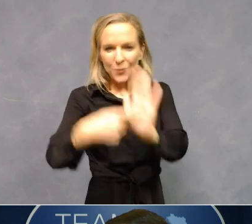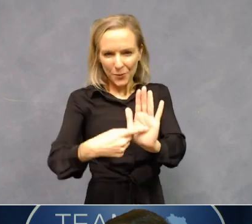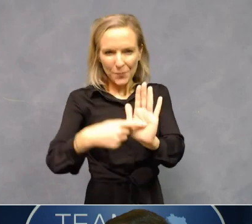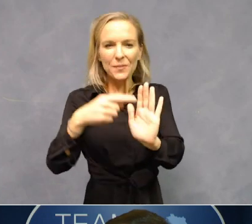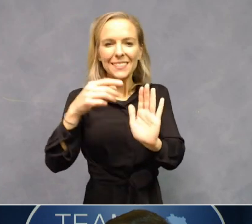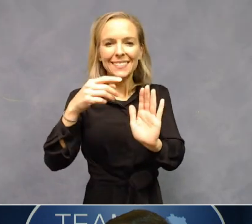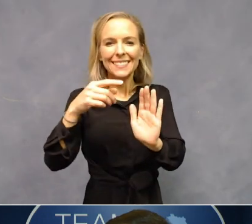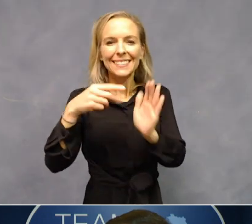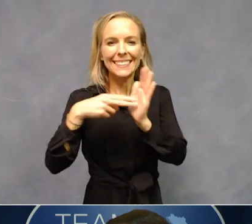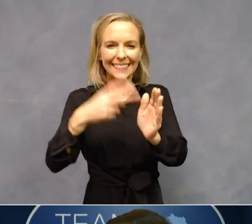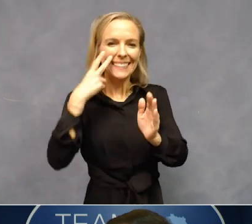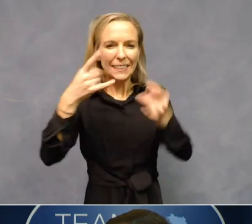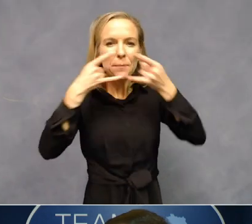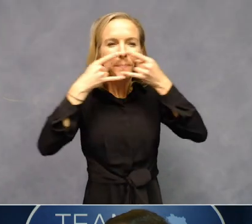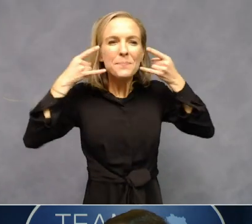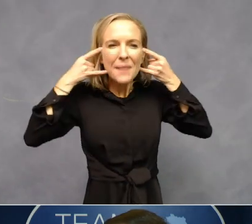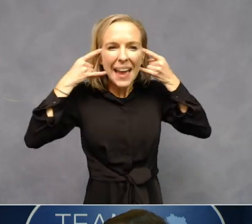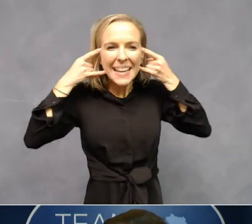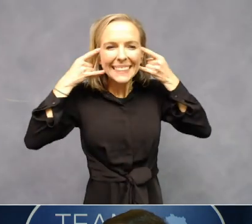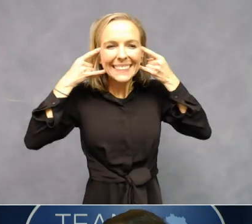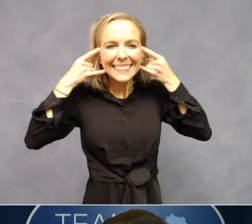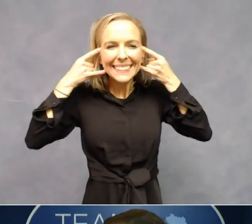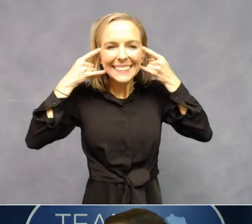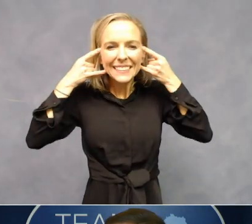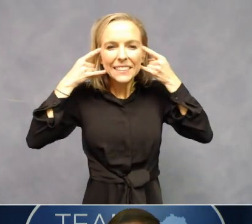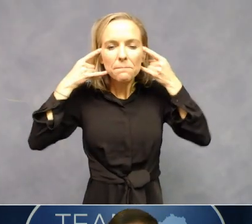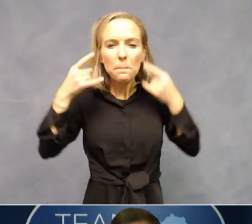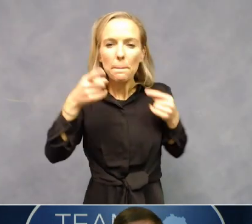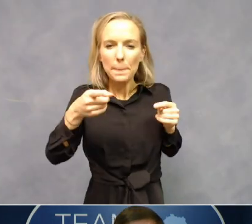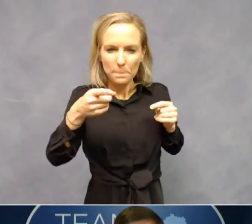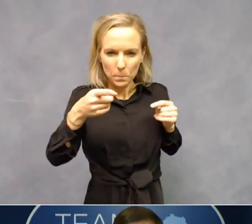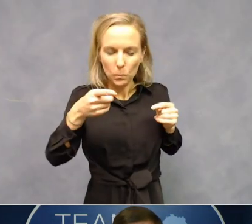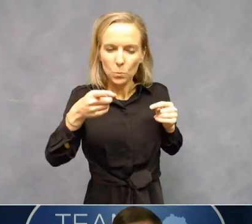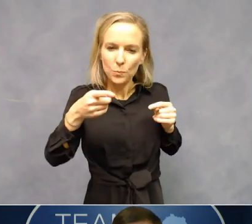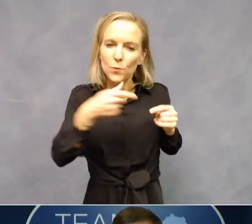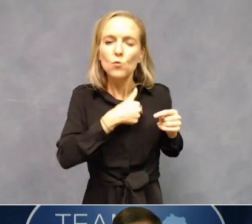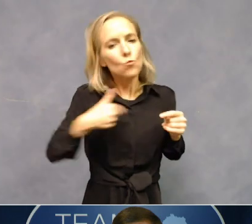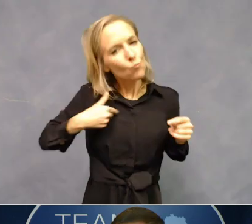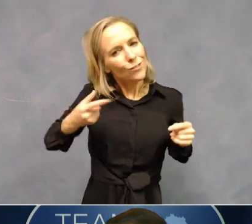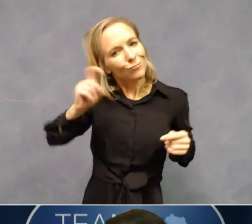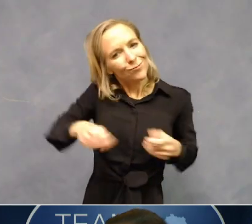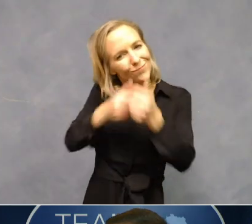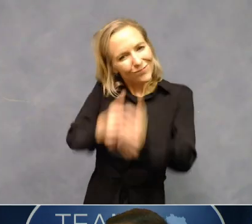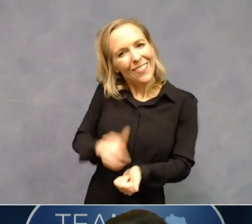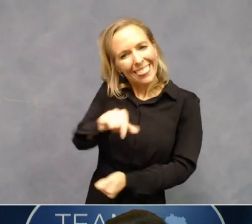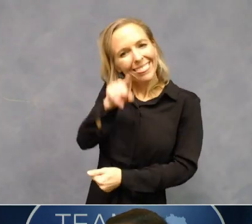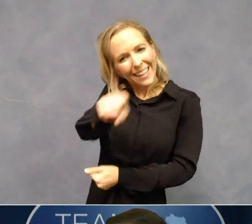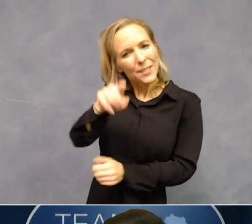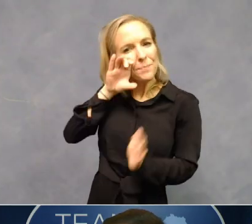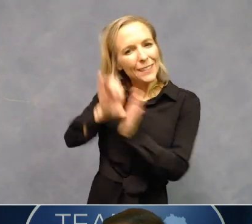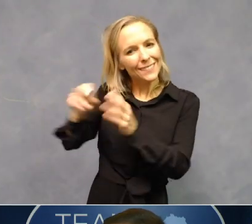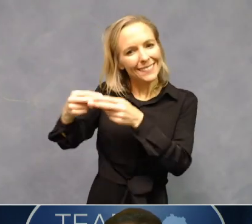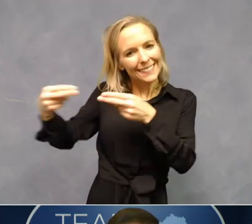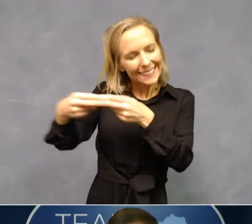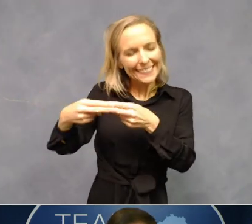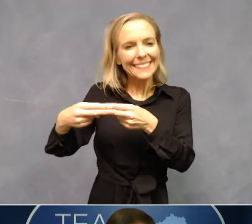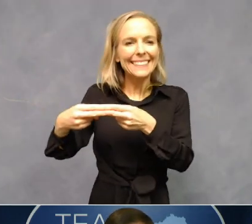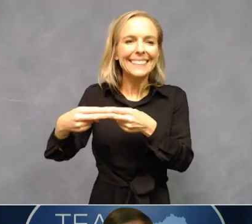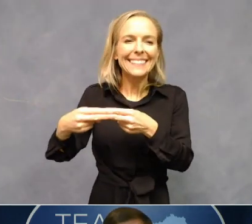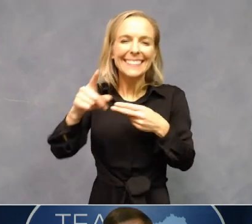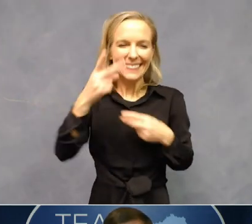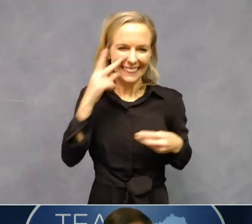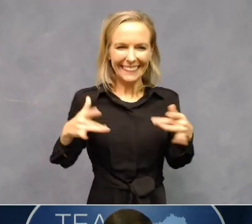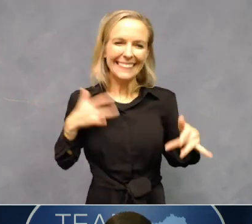their masks. This is the way that we ought to be doing it. And again, you can see how excited